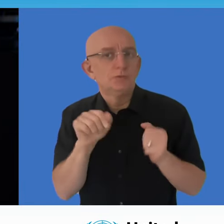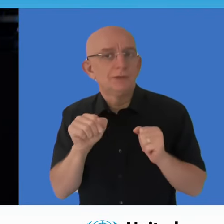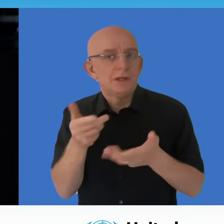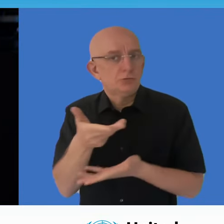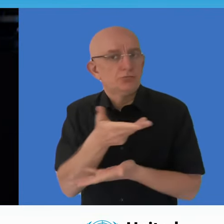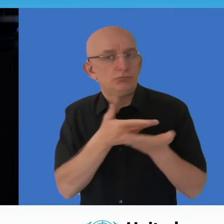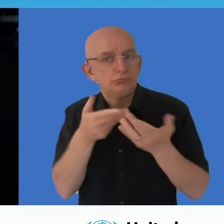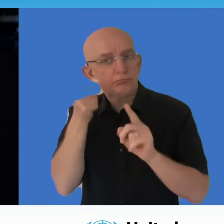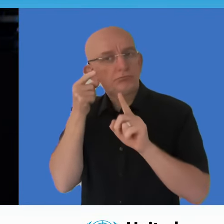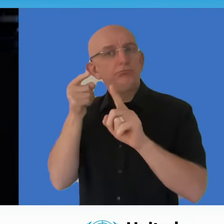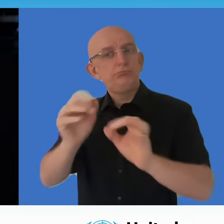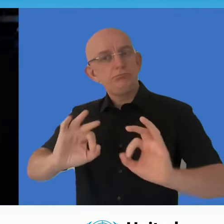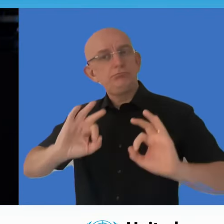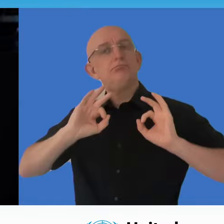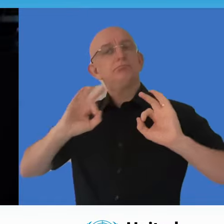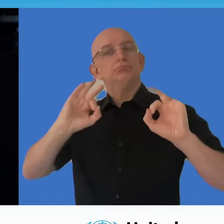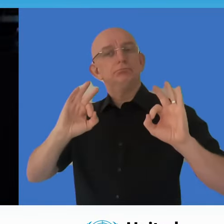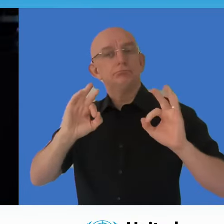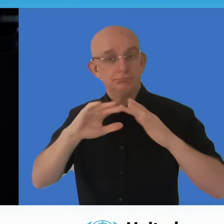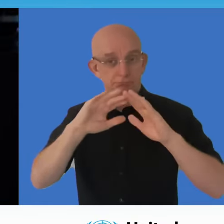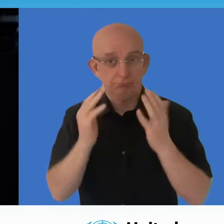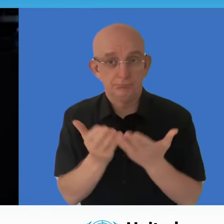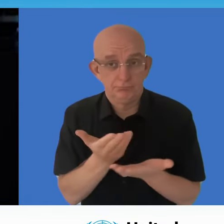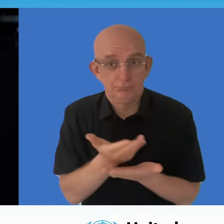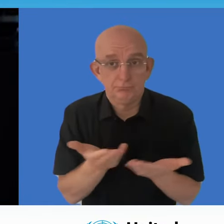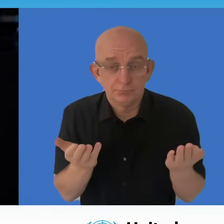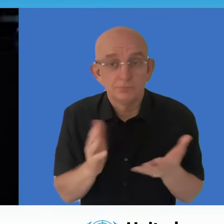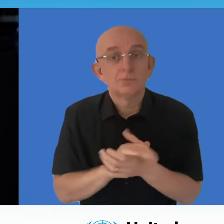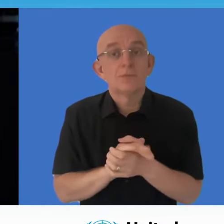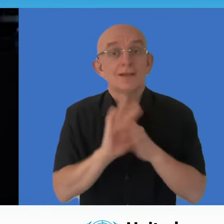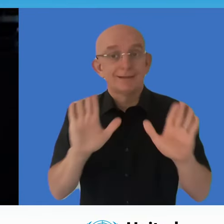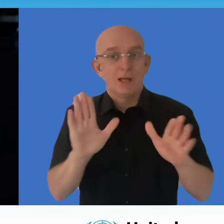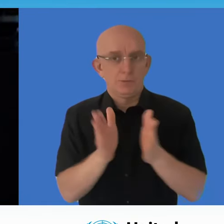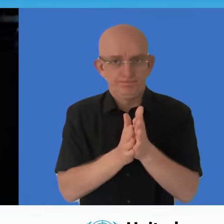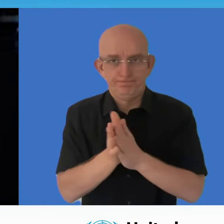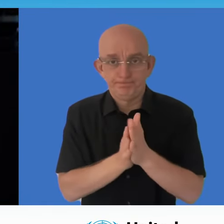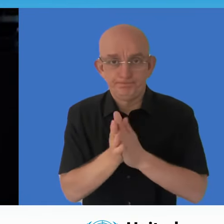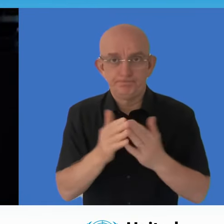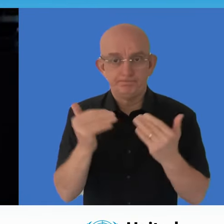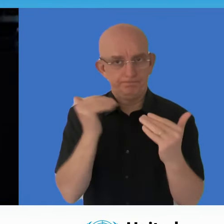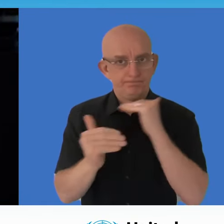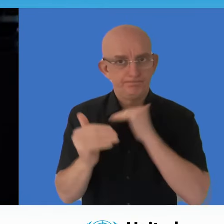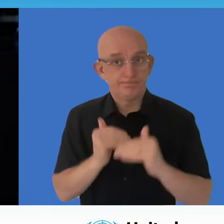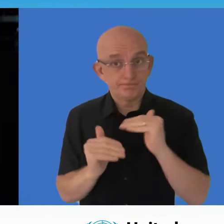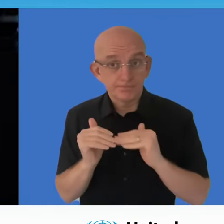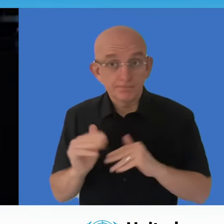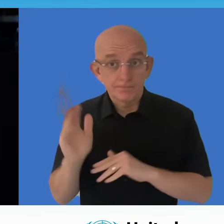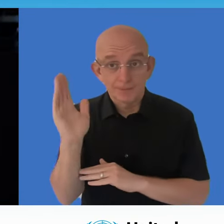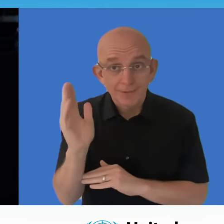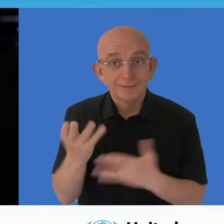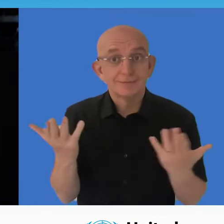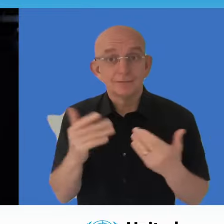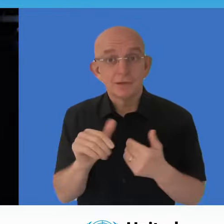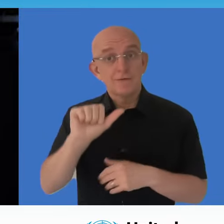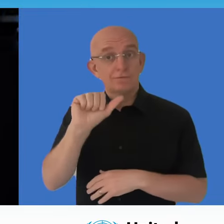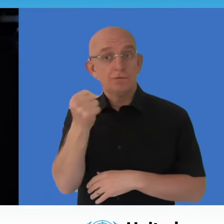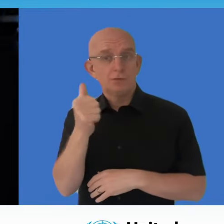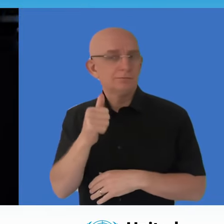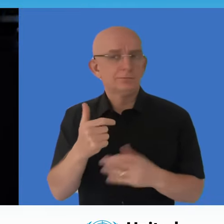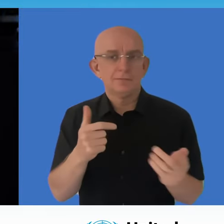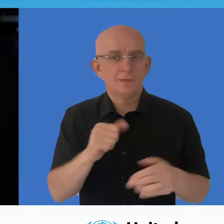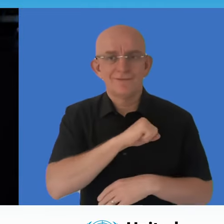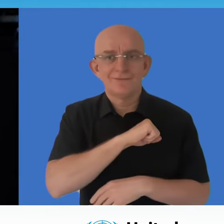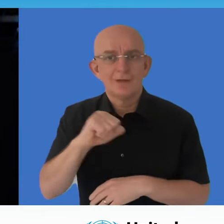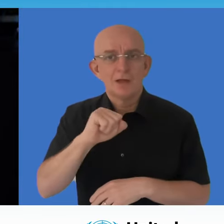business. I'll start with one rapid-fire question for all of our panelists so that we can warm up and get to know each